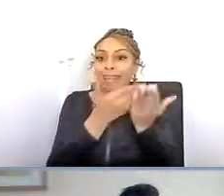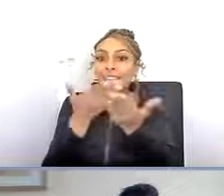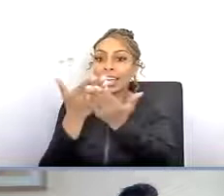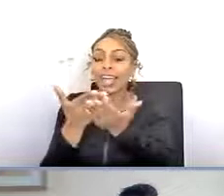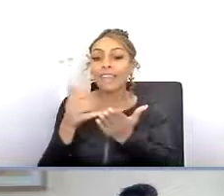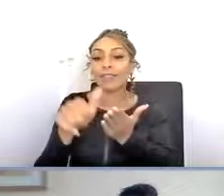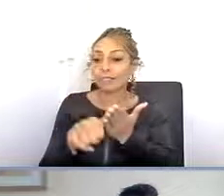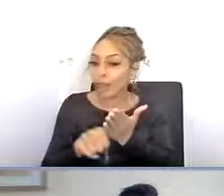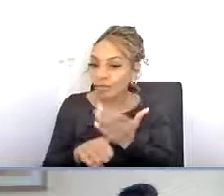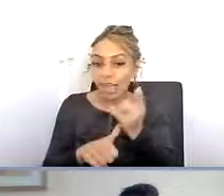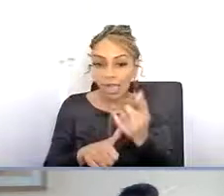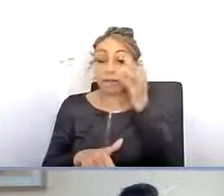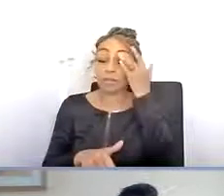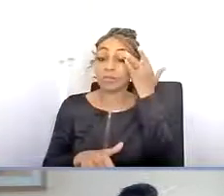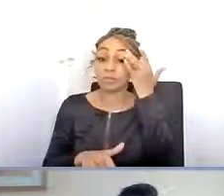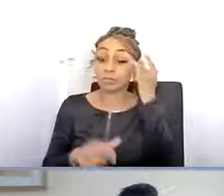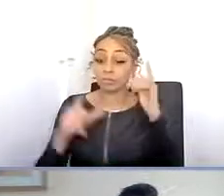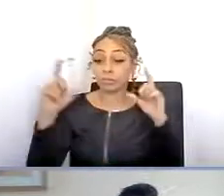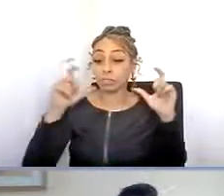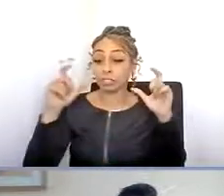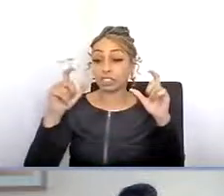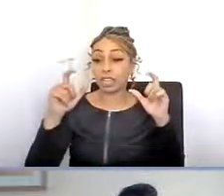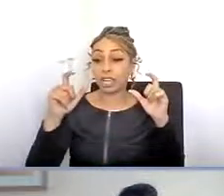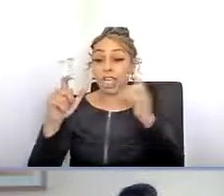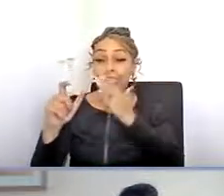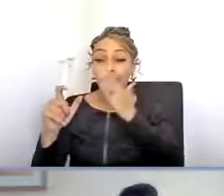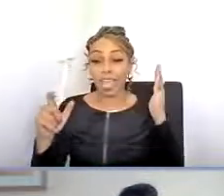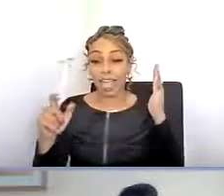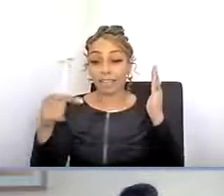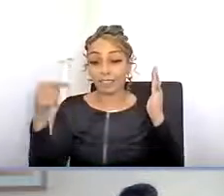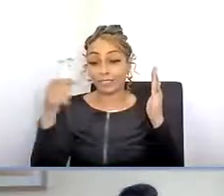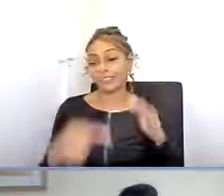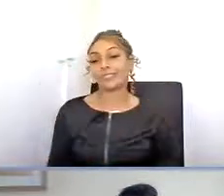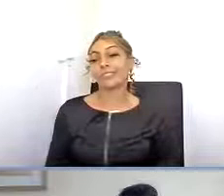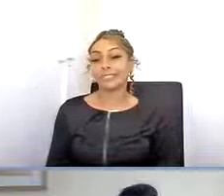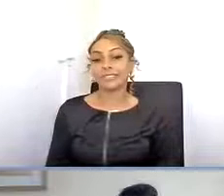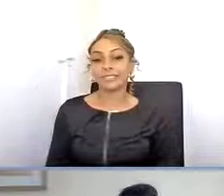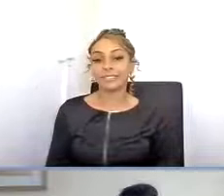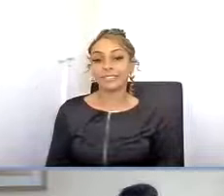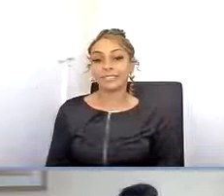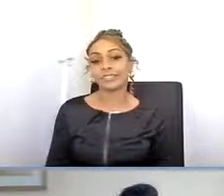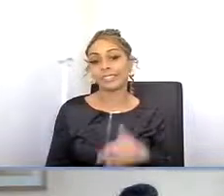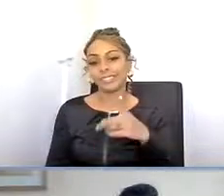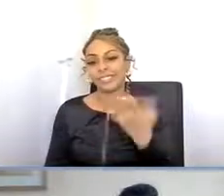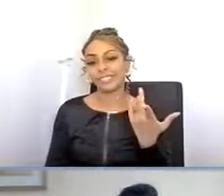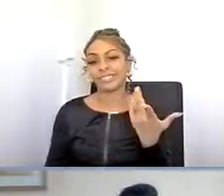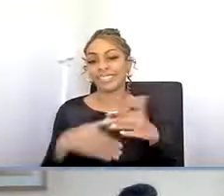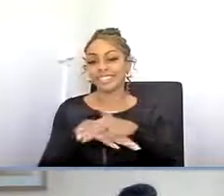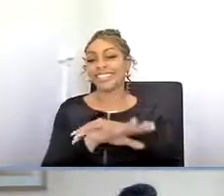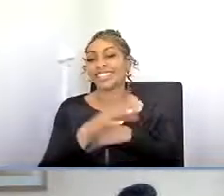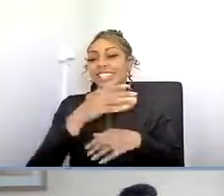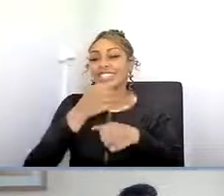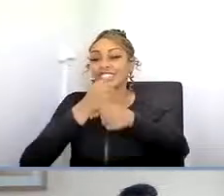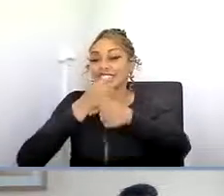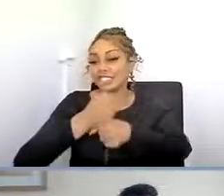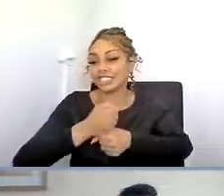collection. So you'll see here on the photograph on the left, well, you may guess from that photograph, it's actually hanging